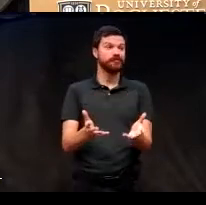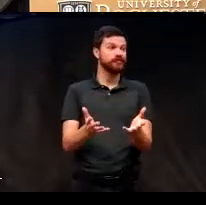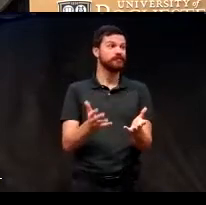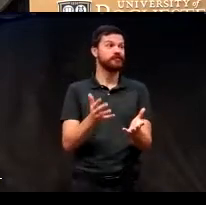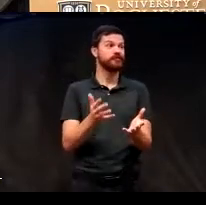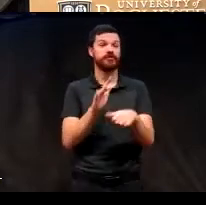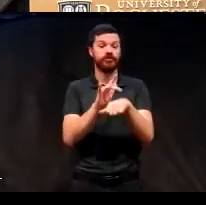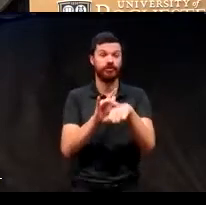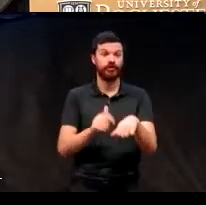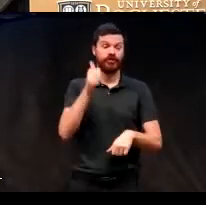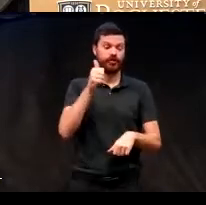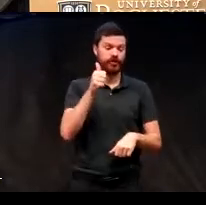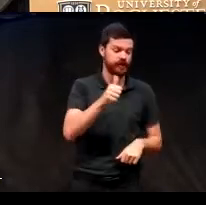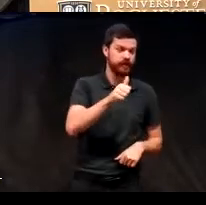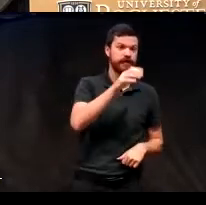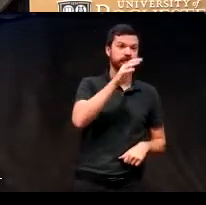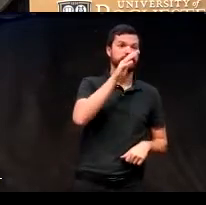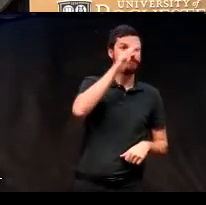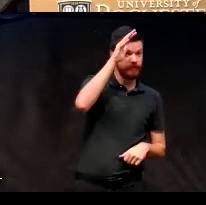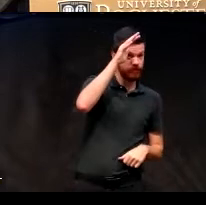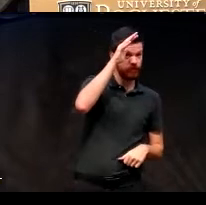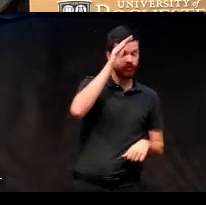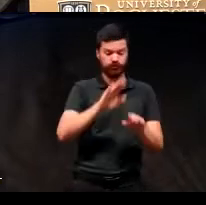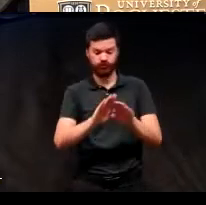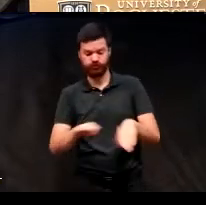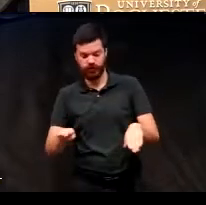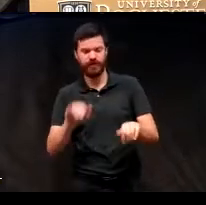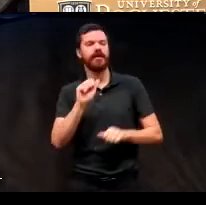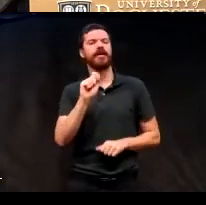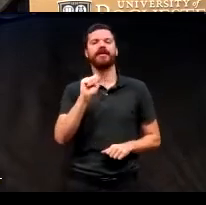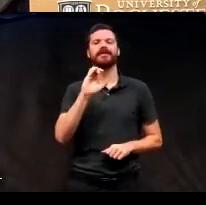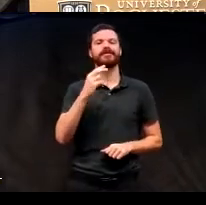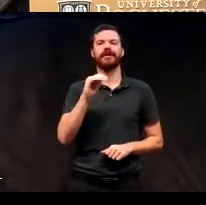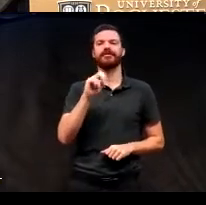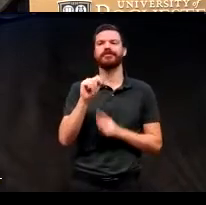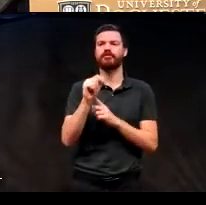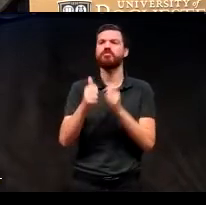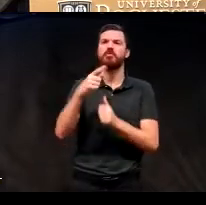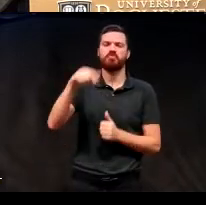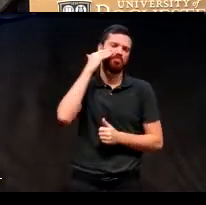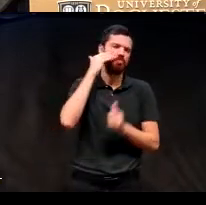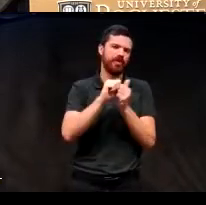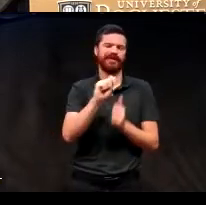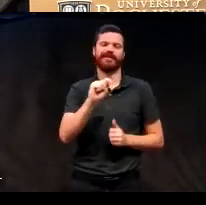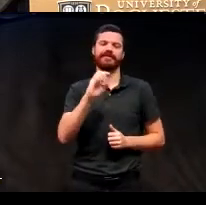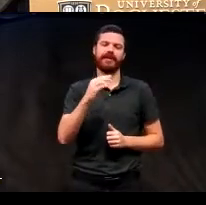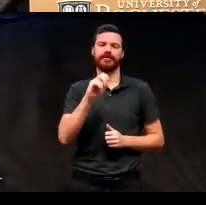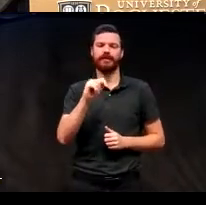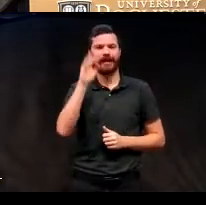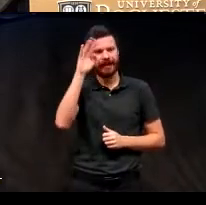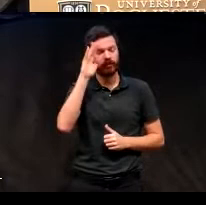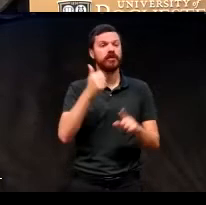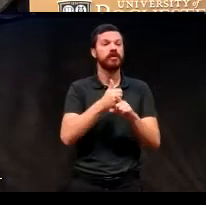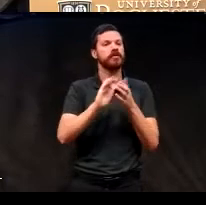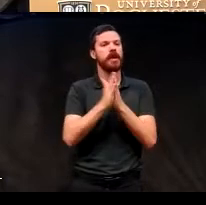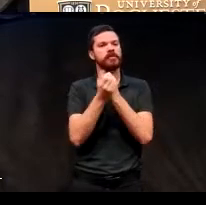is the parent-child relationship or attachment. Many of us are familiar with attachment theory. It creates a safe